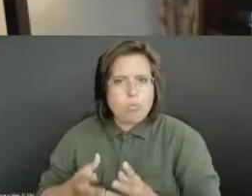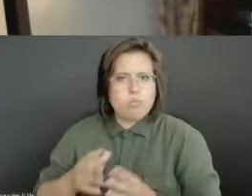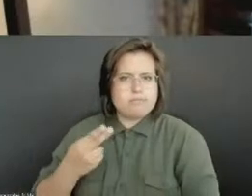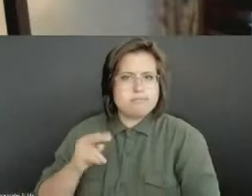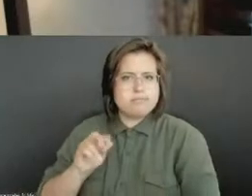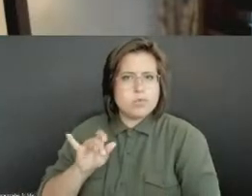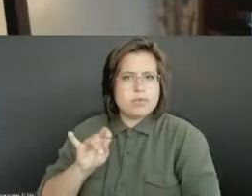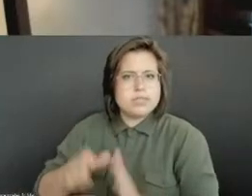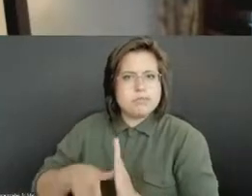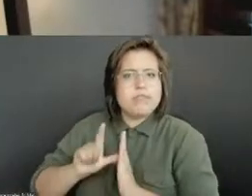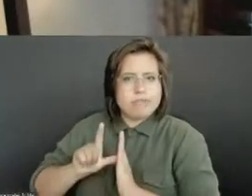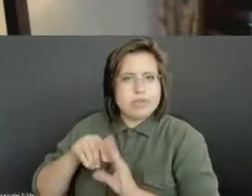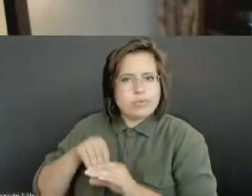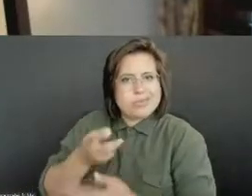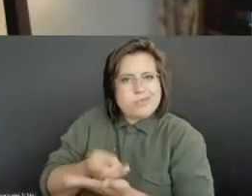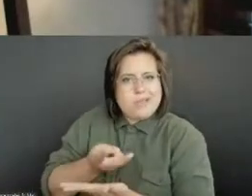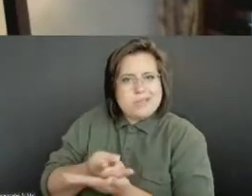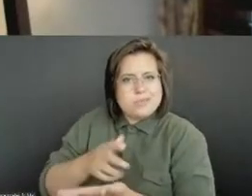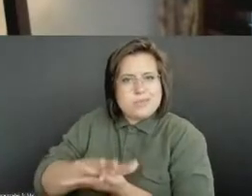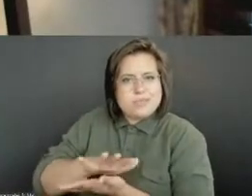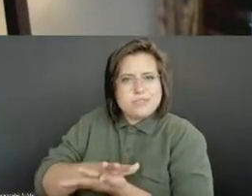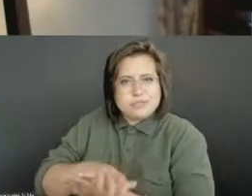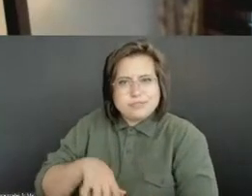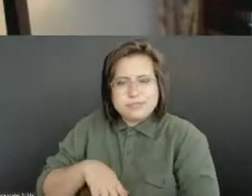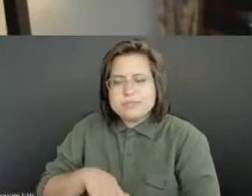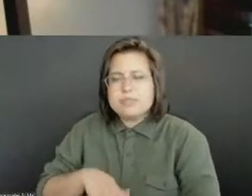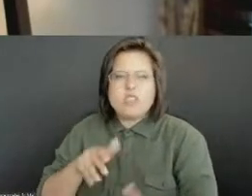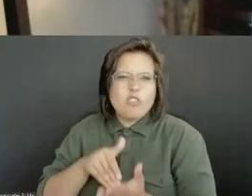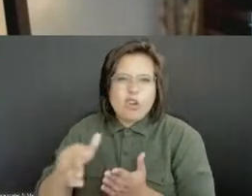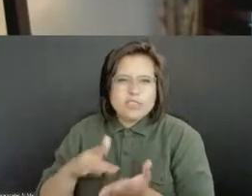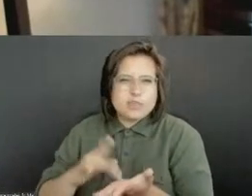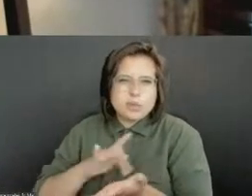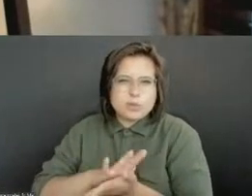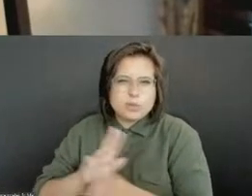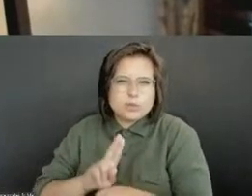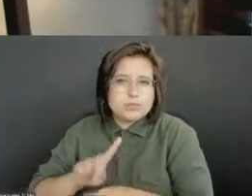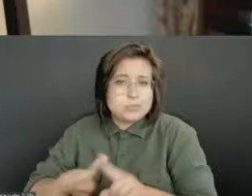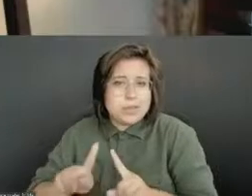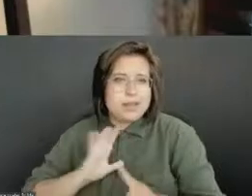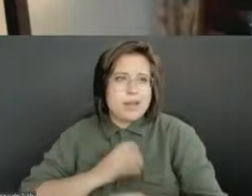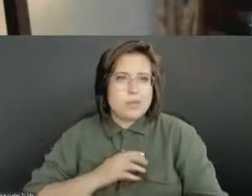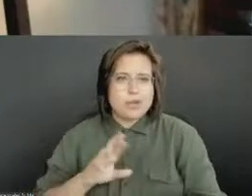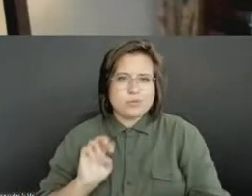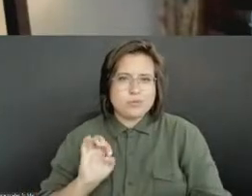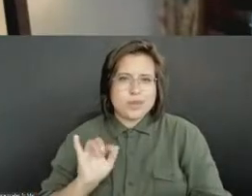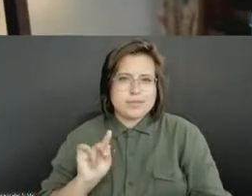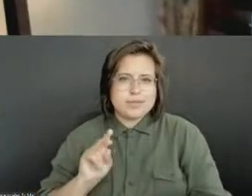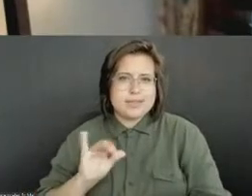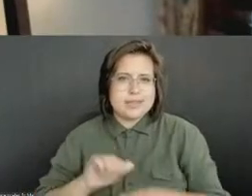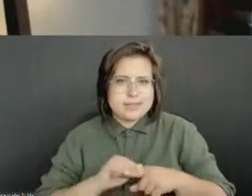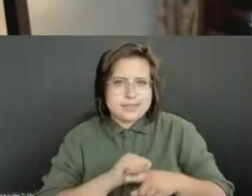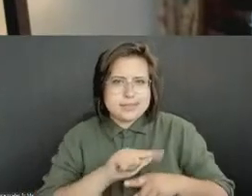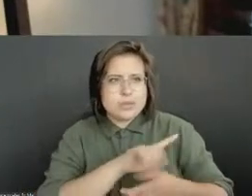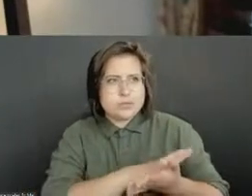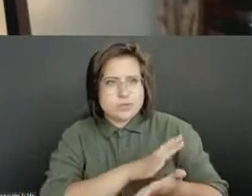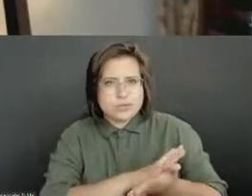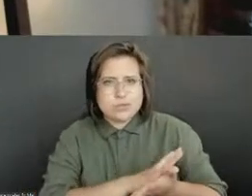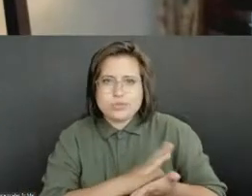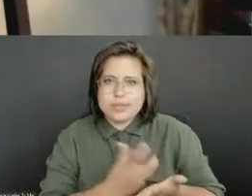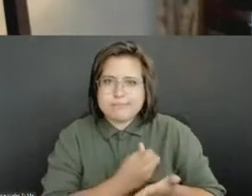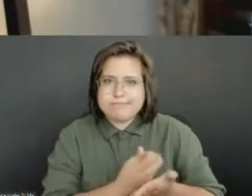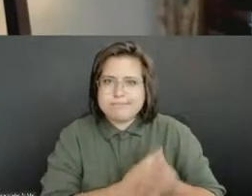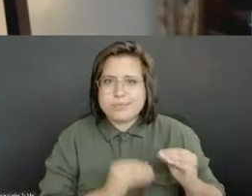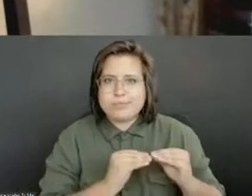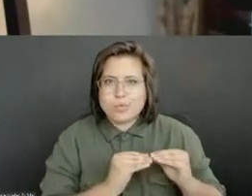education, something that our medical schools oftentimes use, but our residency programs are beginning to use more, and would love to share more information about that.